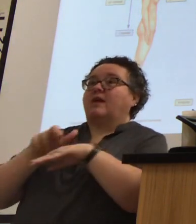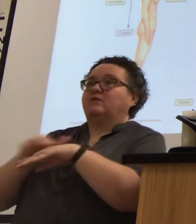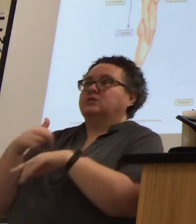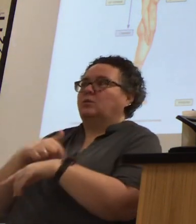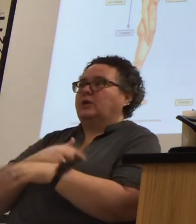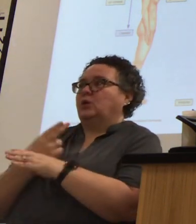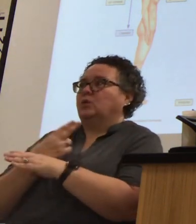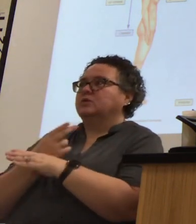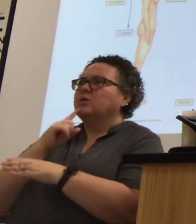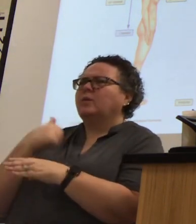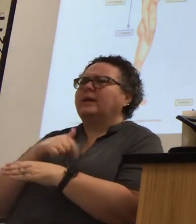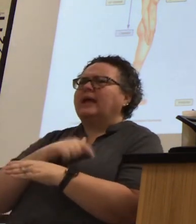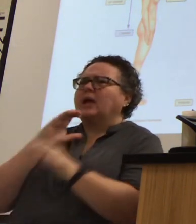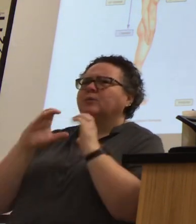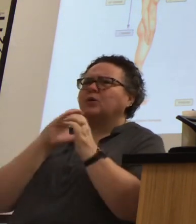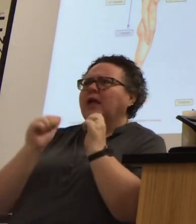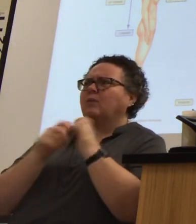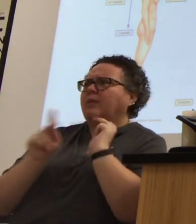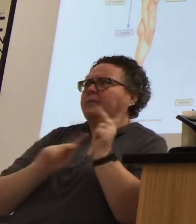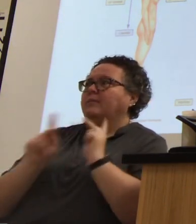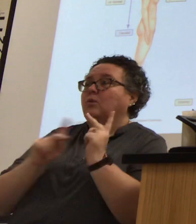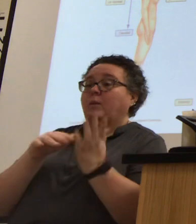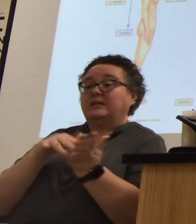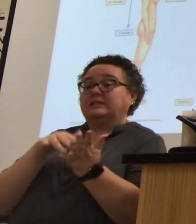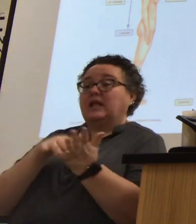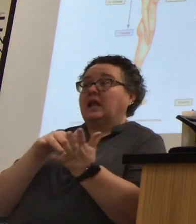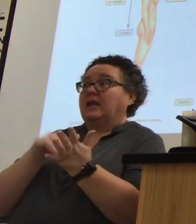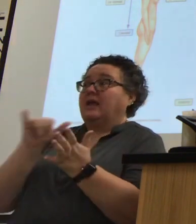we can communicate to people when we're studying a cadaver, okay?